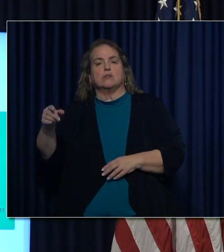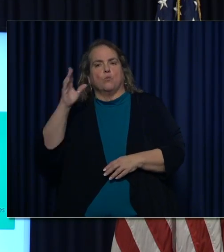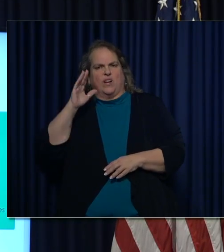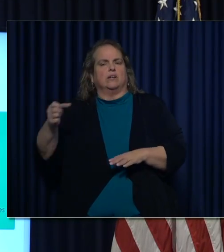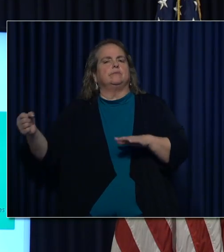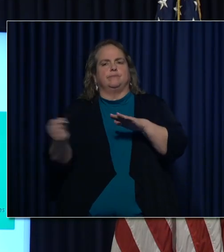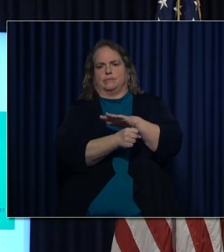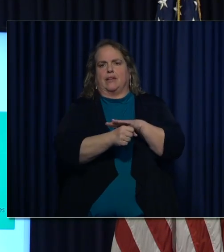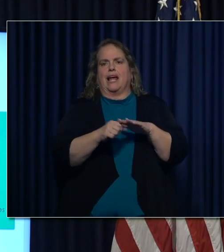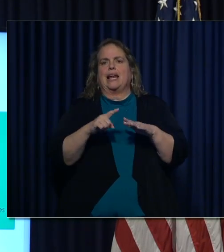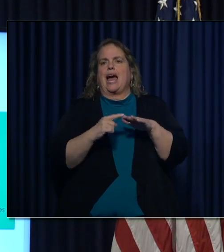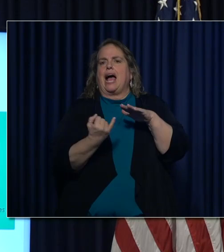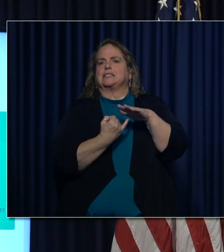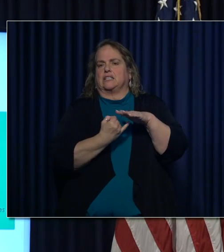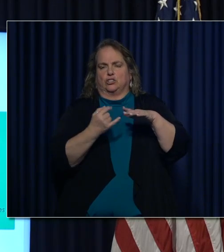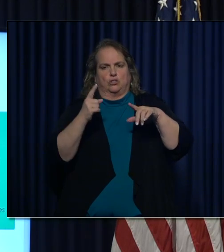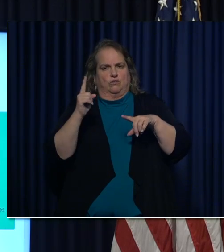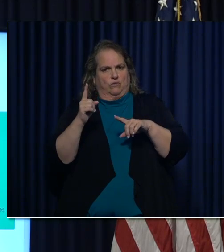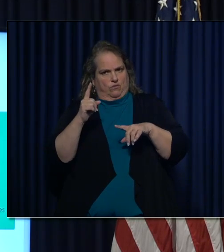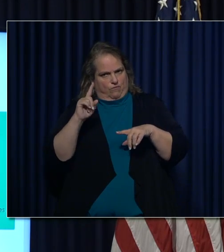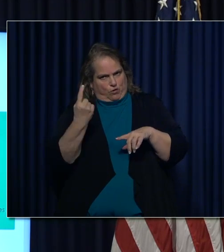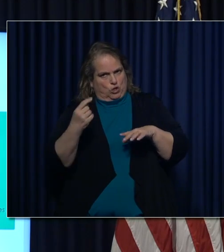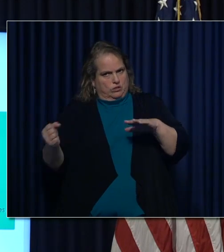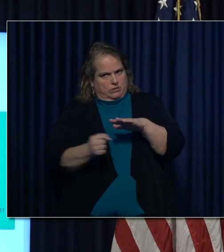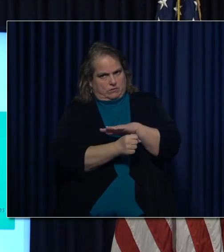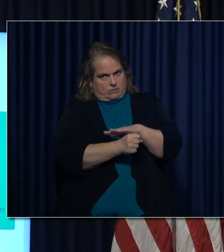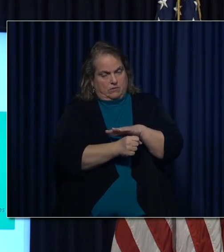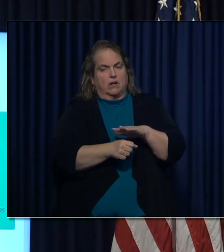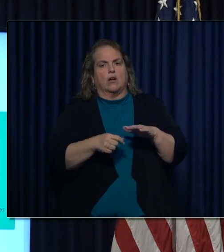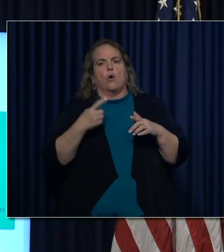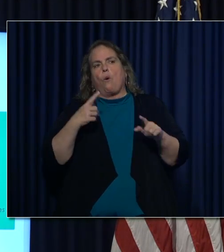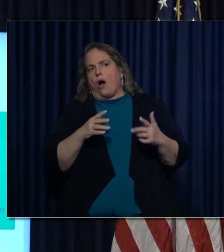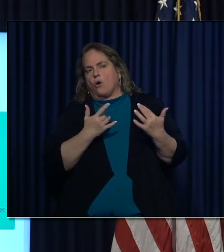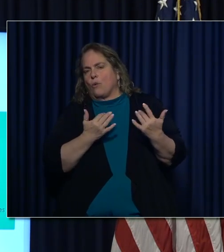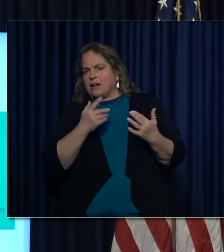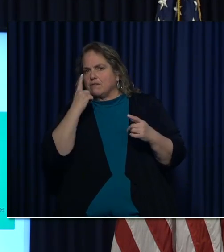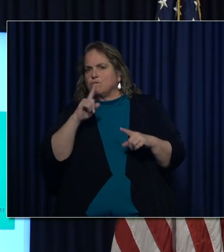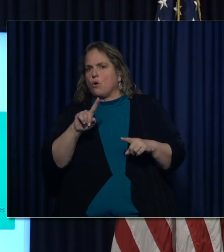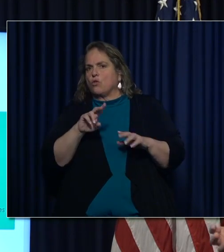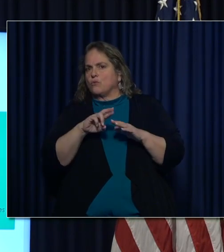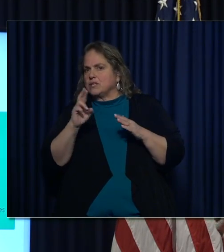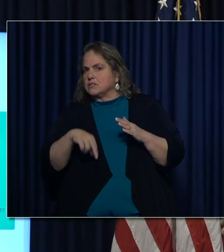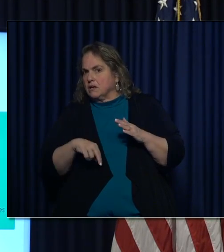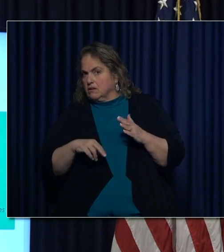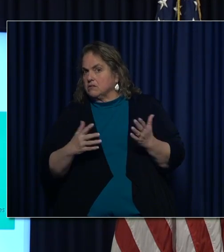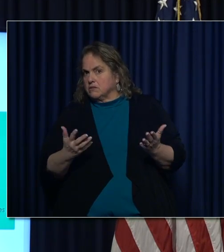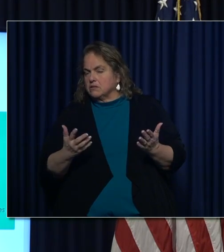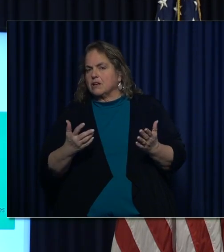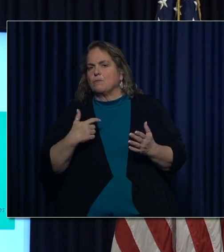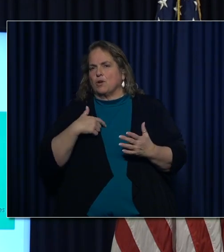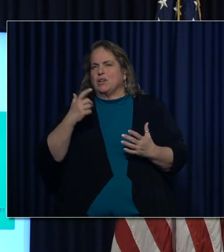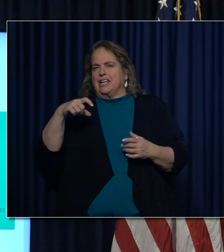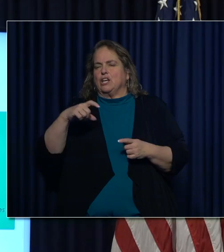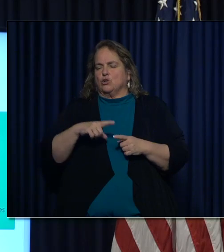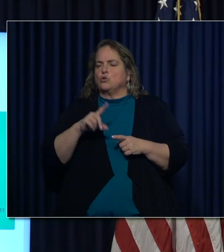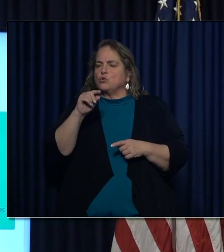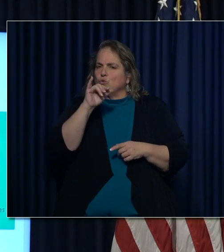isolation that we are doing in ways that are both humane to the individual, but ultimately protect the public as